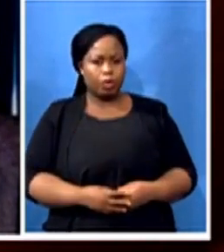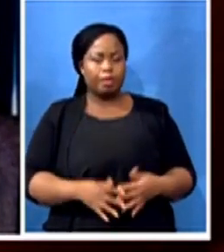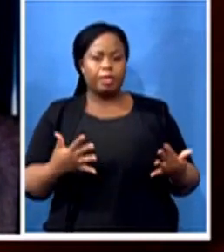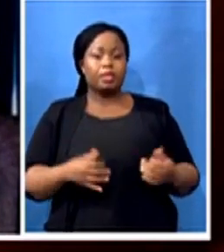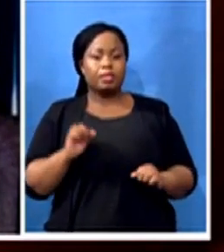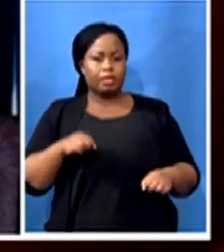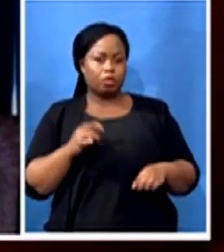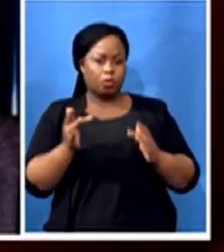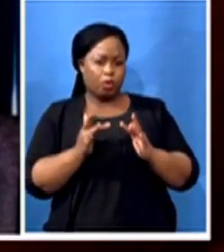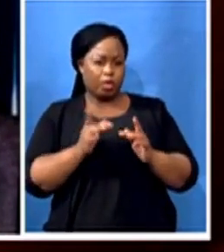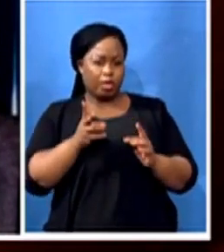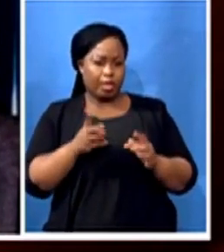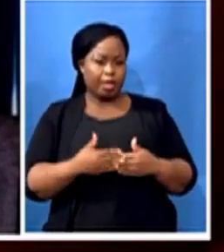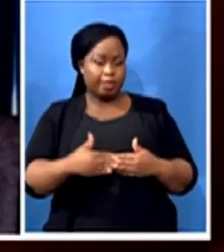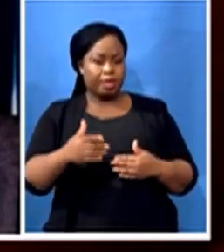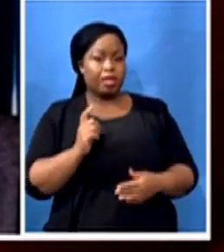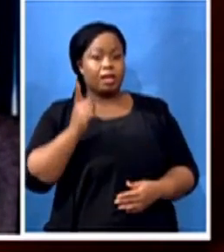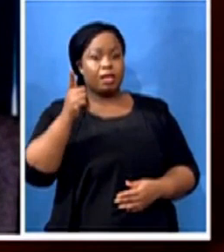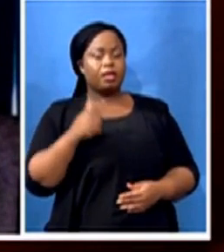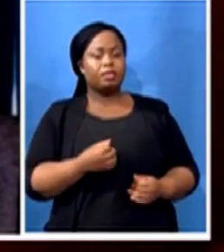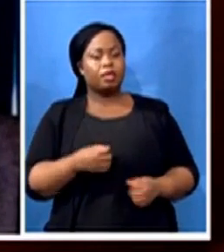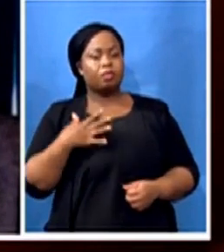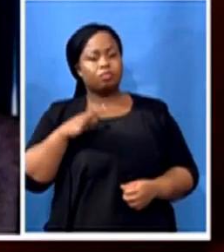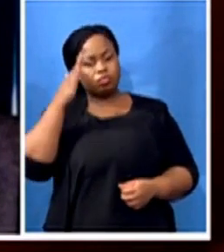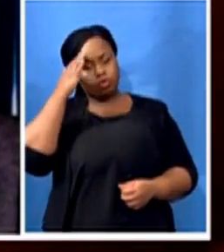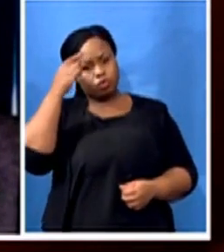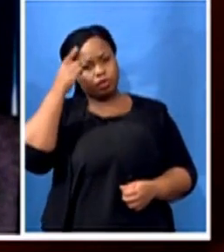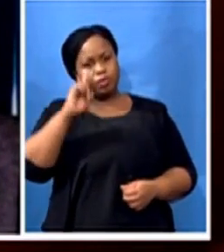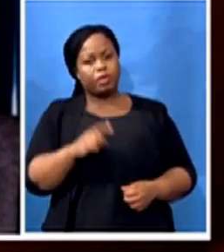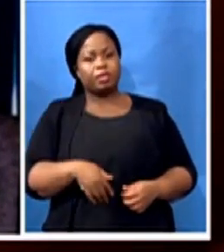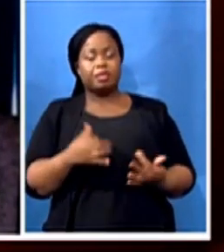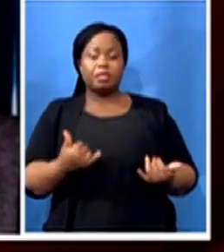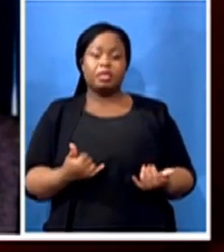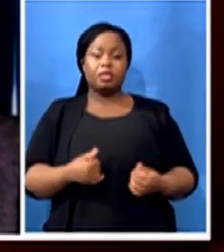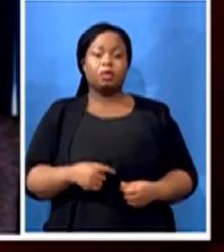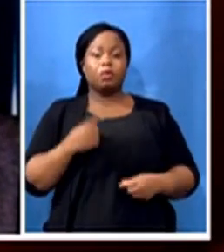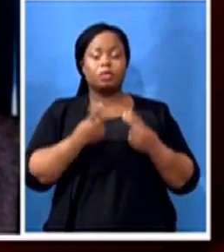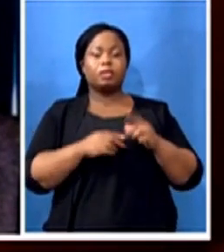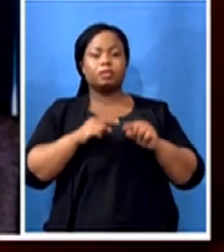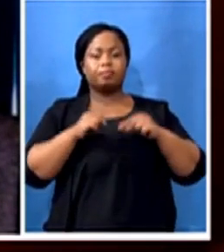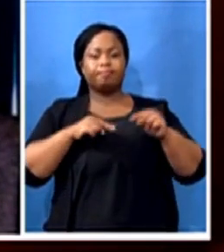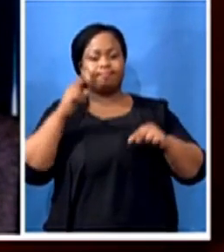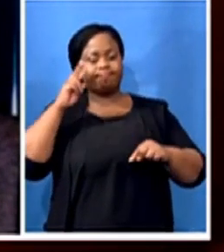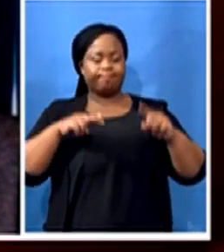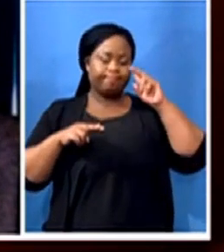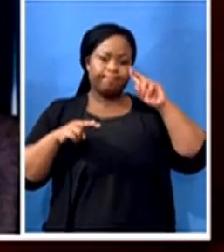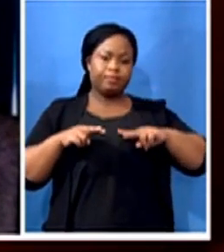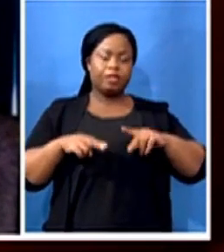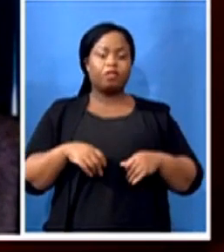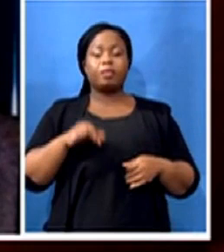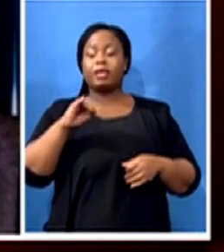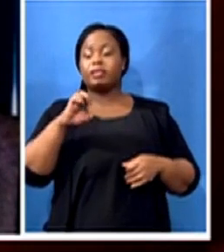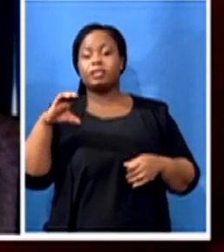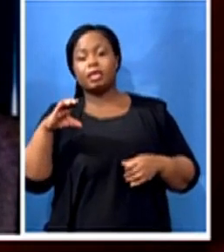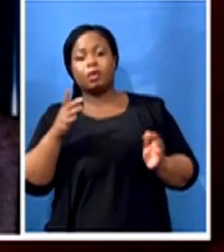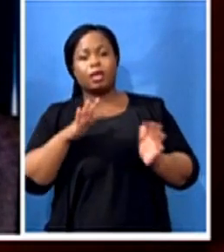get your take on matters. There's so many facets to the story apart from the electoral system. But we thank you very much indeed for joining